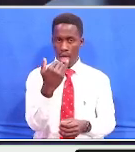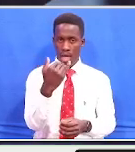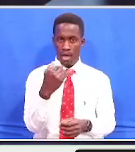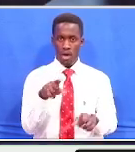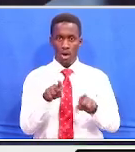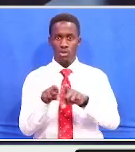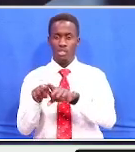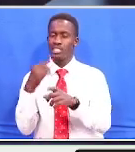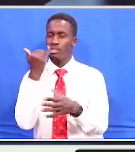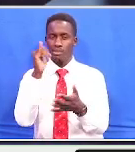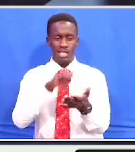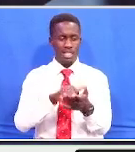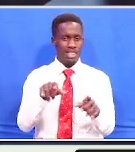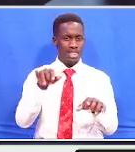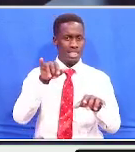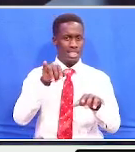My colleague has said